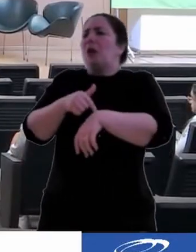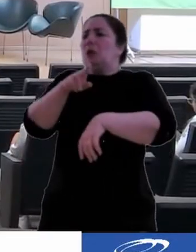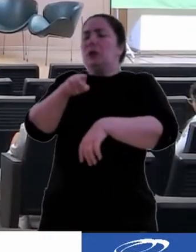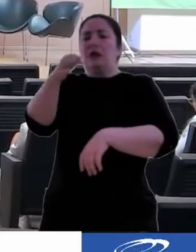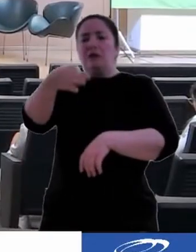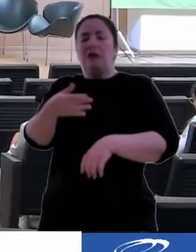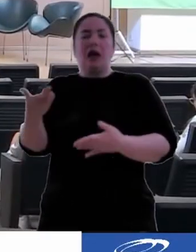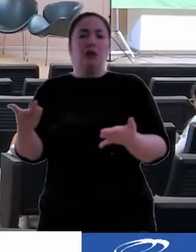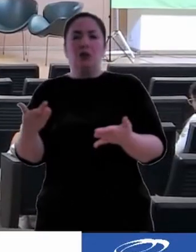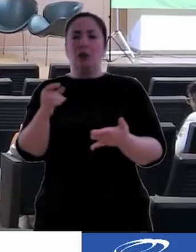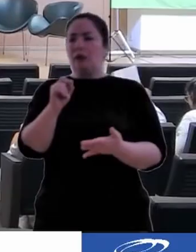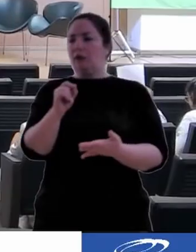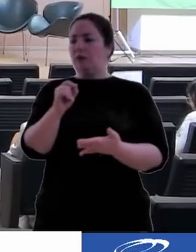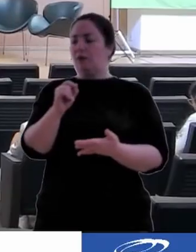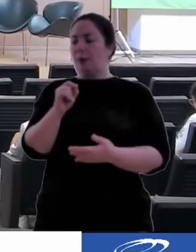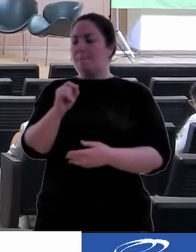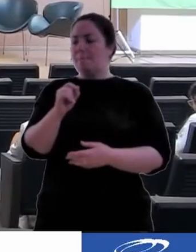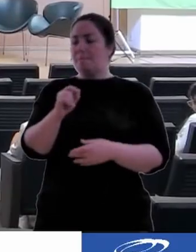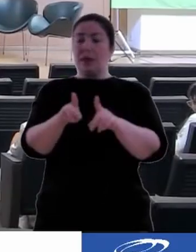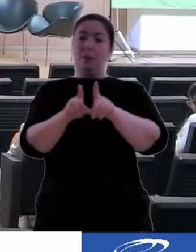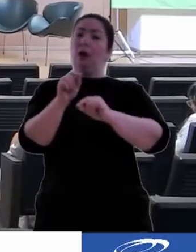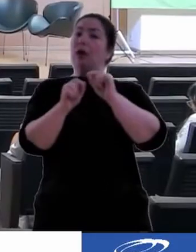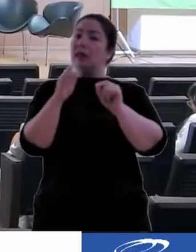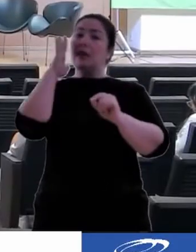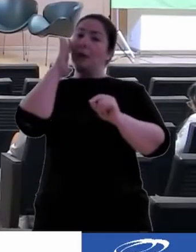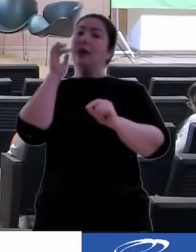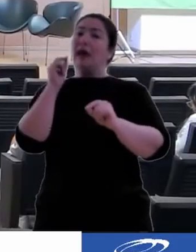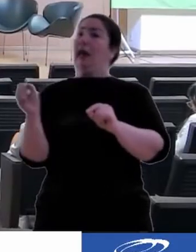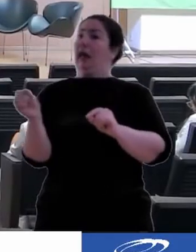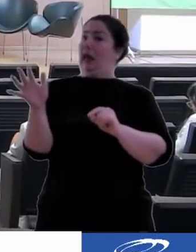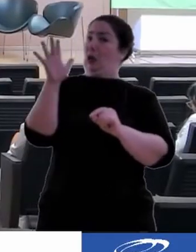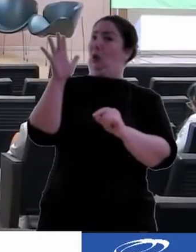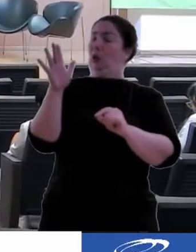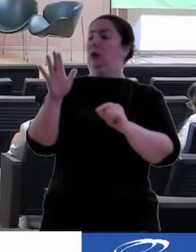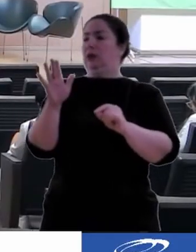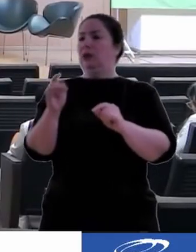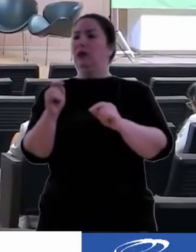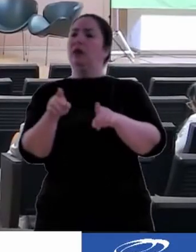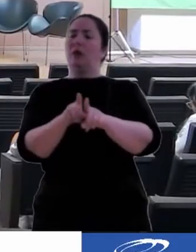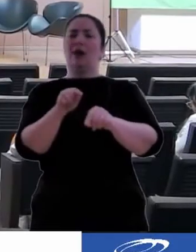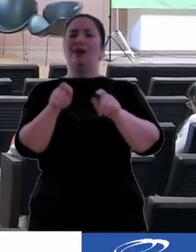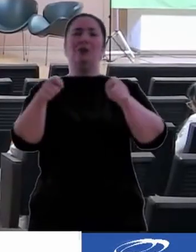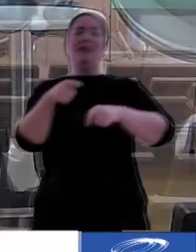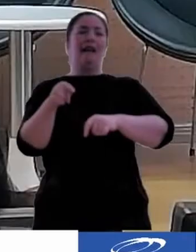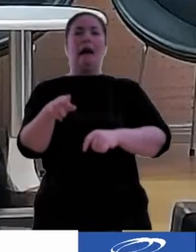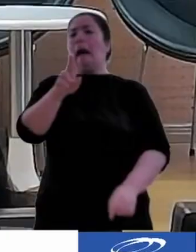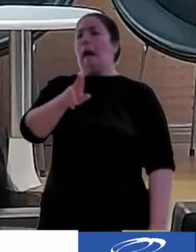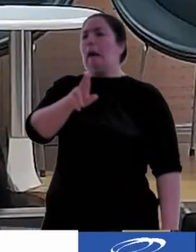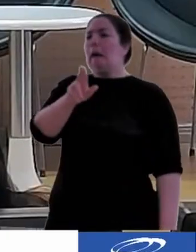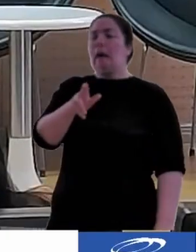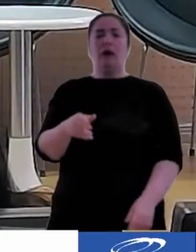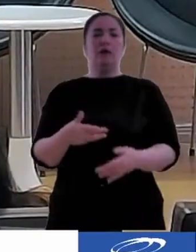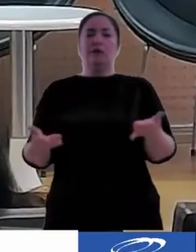métodos, inclusive considerando que são métodos caros, né? Então, esse detalhe da